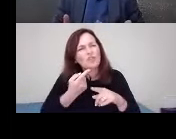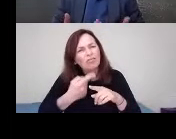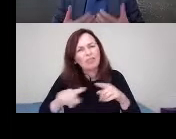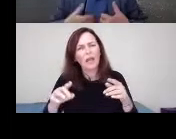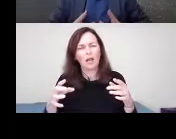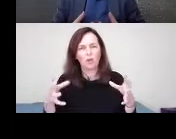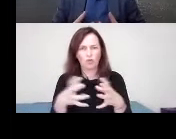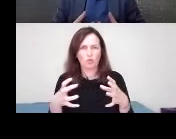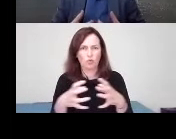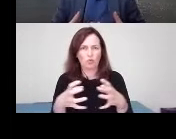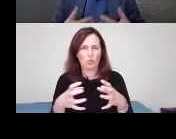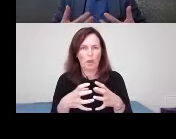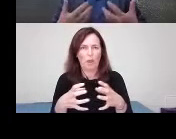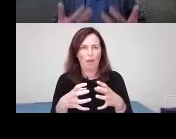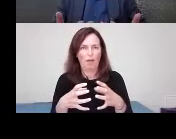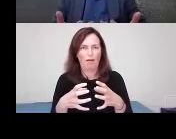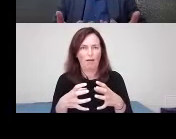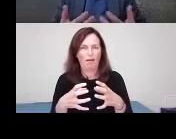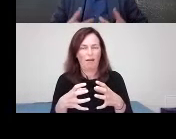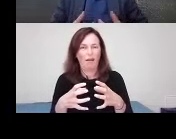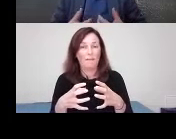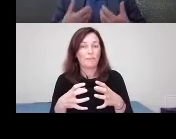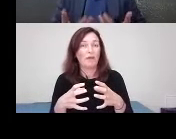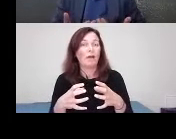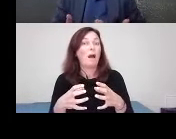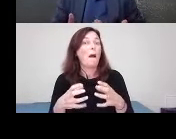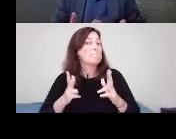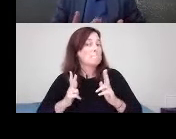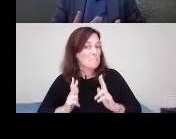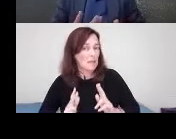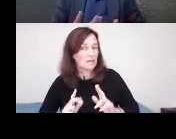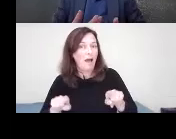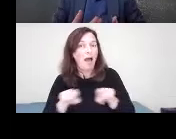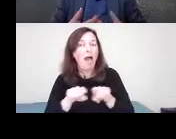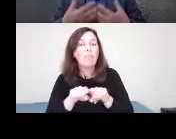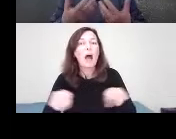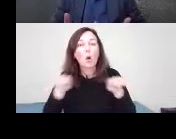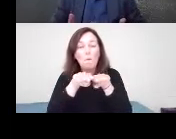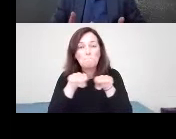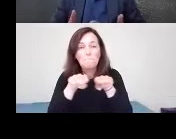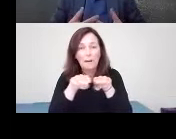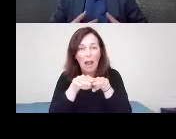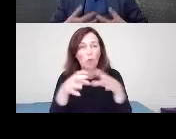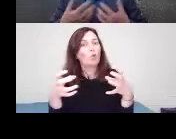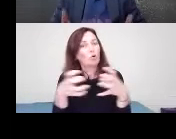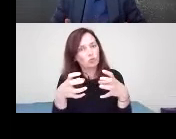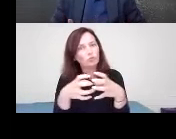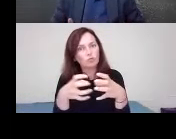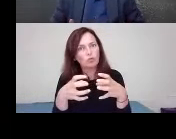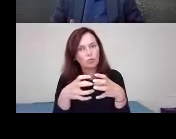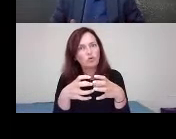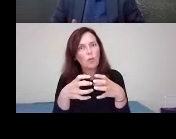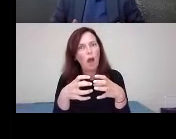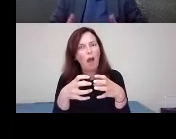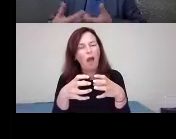society is, that the people can really feel also that I'm be heard. I have the opportunities for participate and giving my